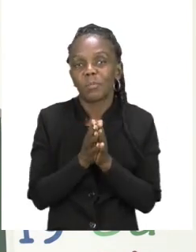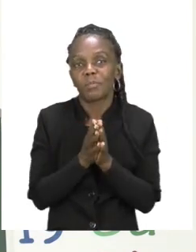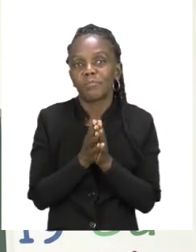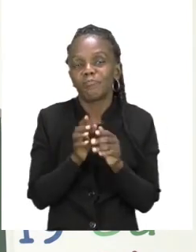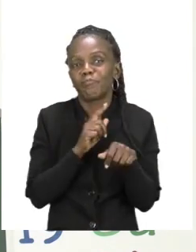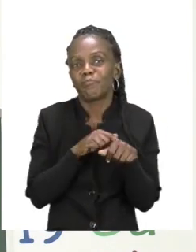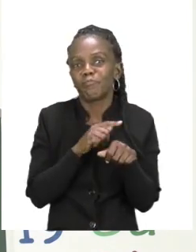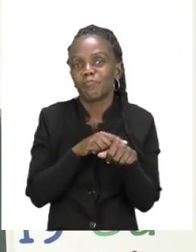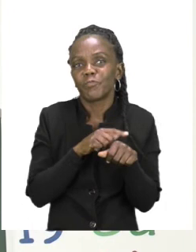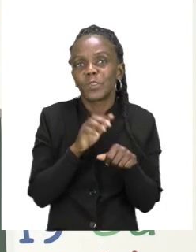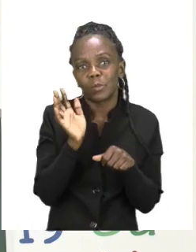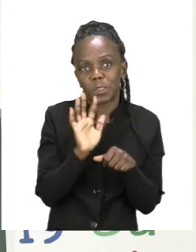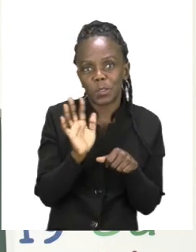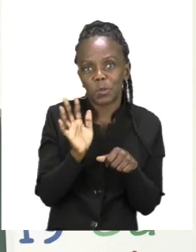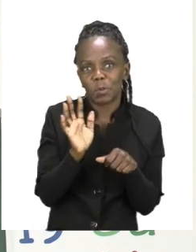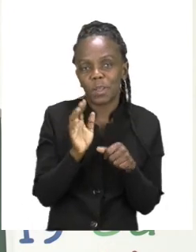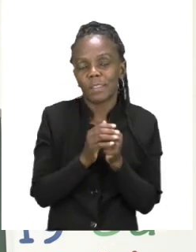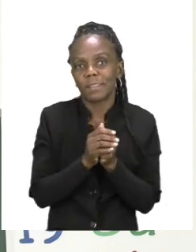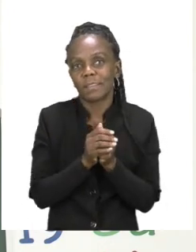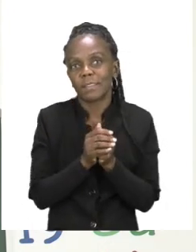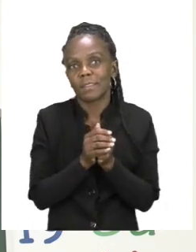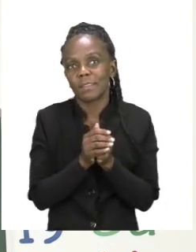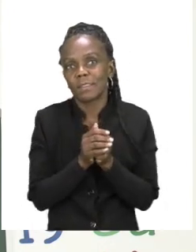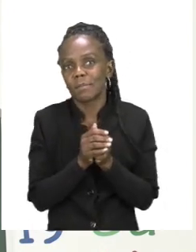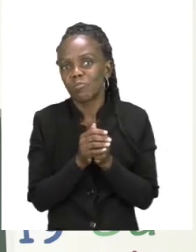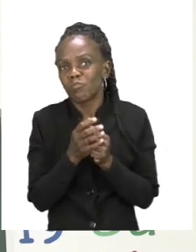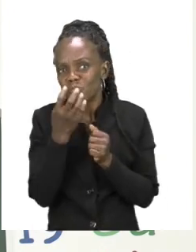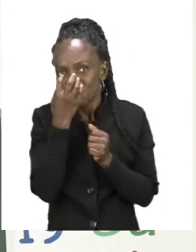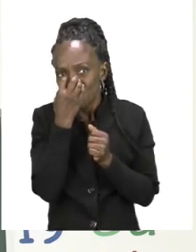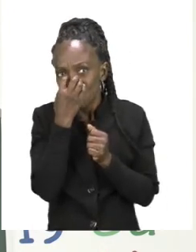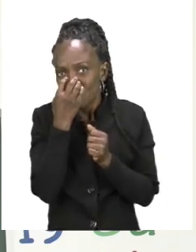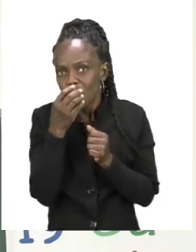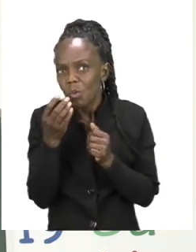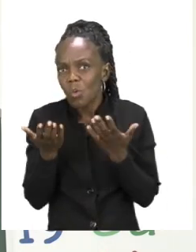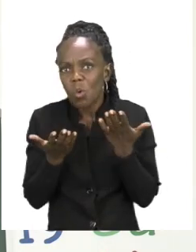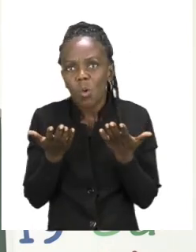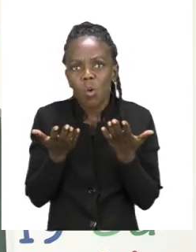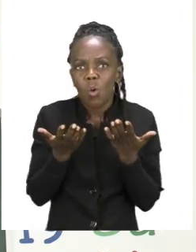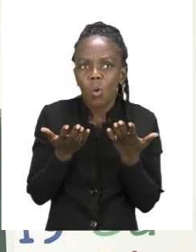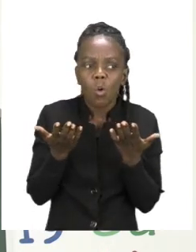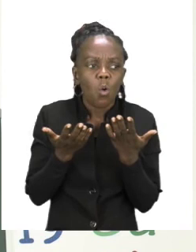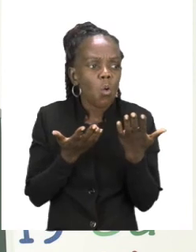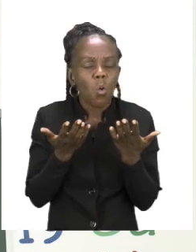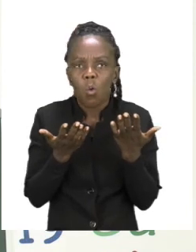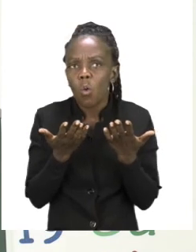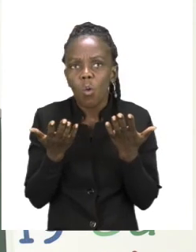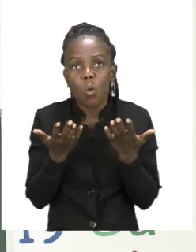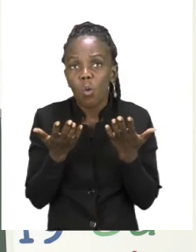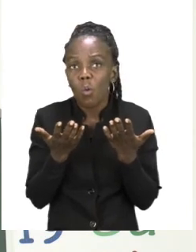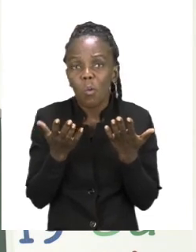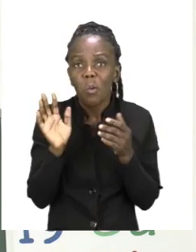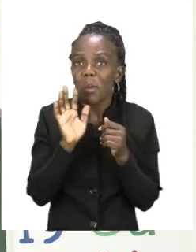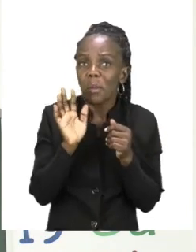time to say goodbye. And I want Sashi to join us. Sashi, can you come so we can say goodbye to our